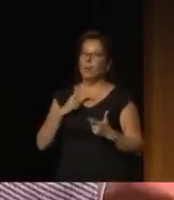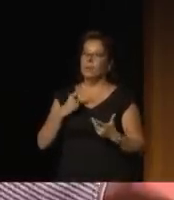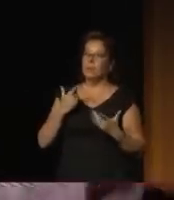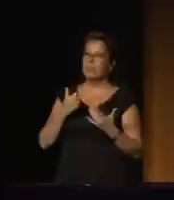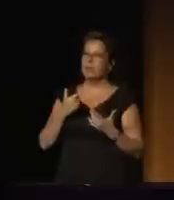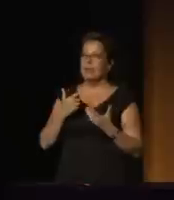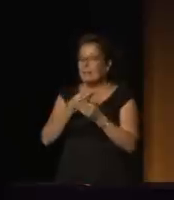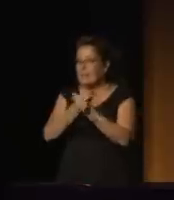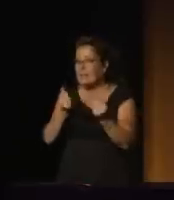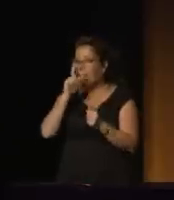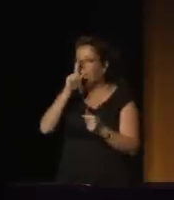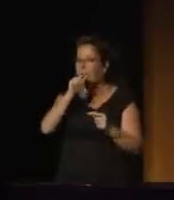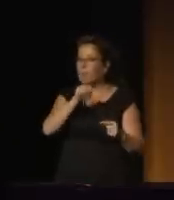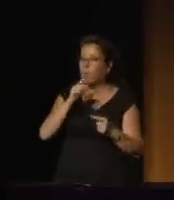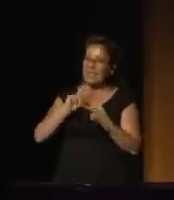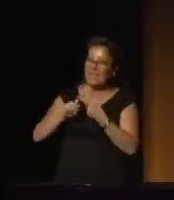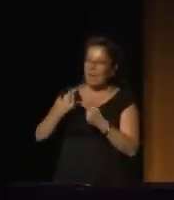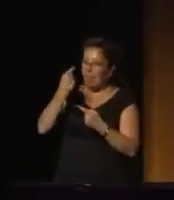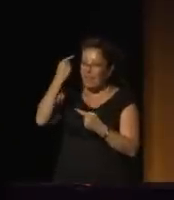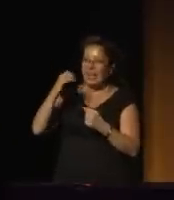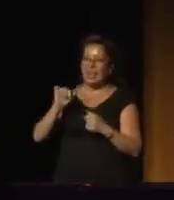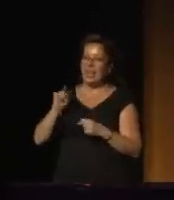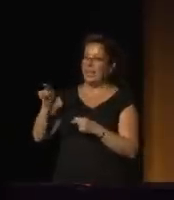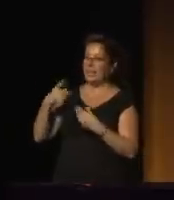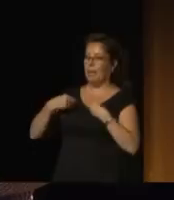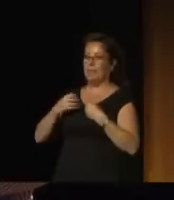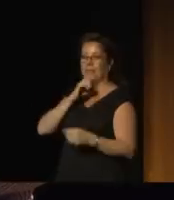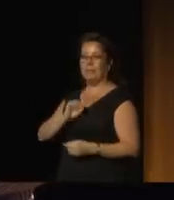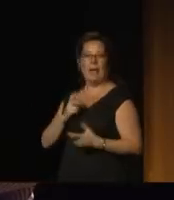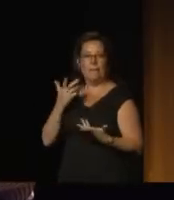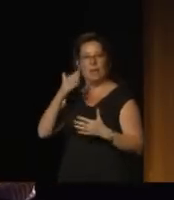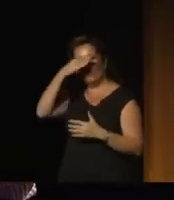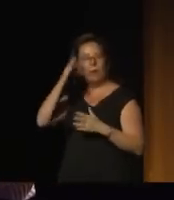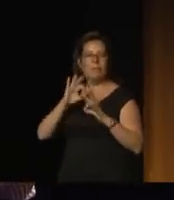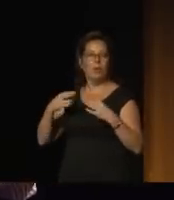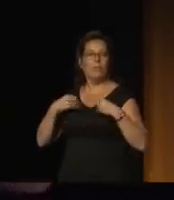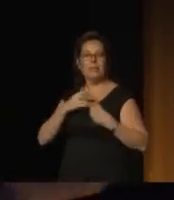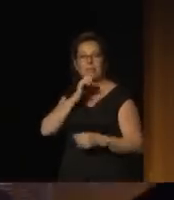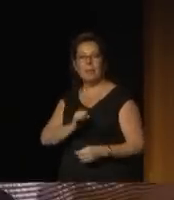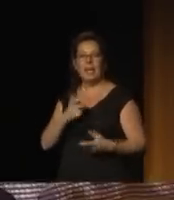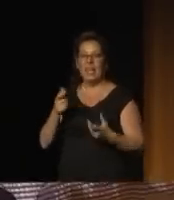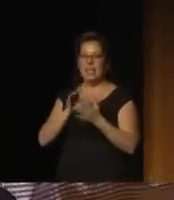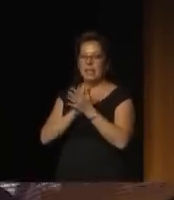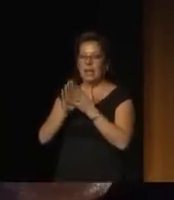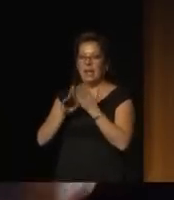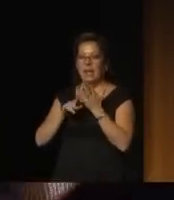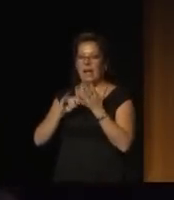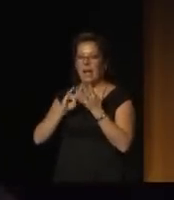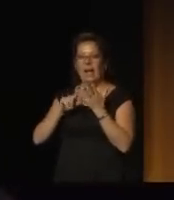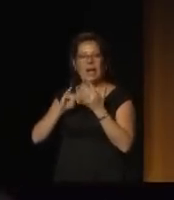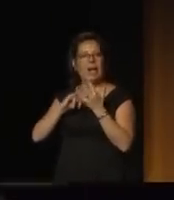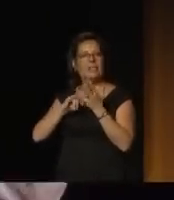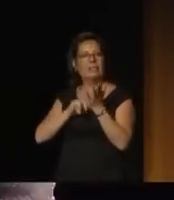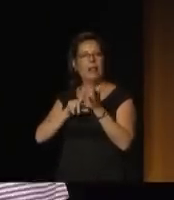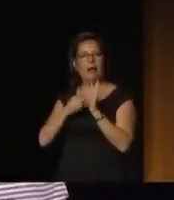businessman. But he never was. He was just a cheap hustler. Okay, the real estate guys in New York, who are not your